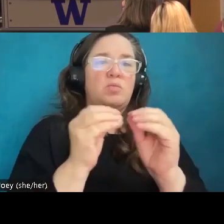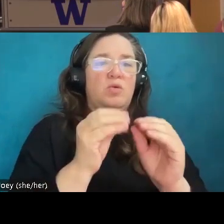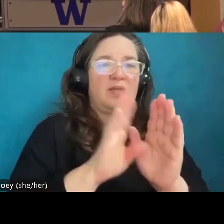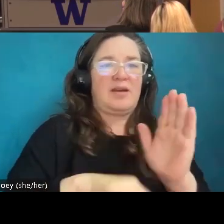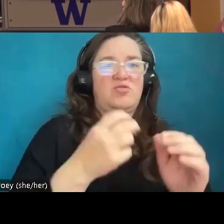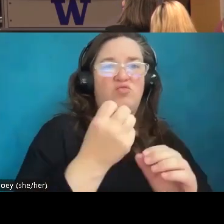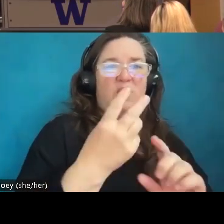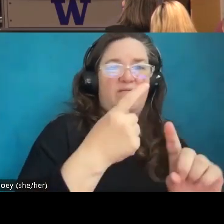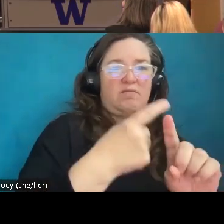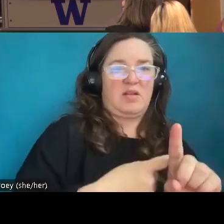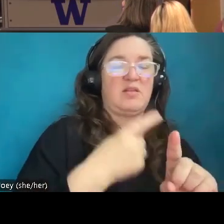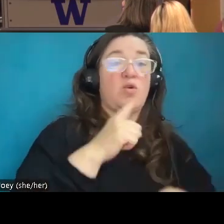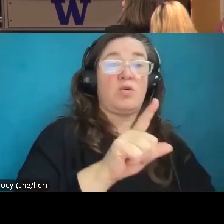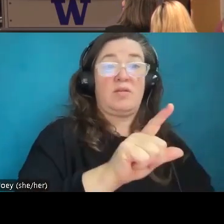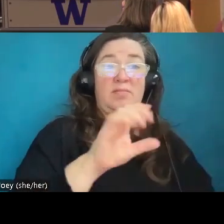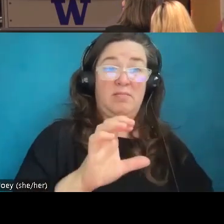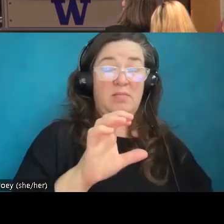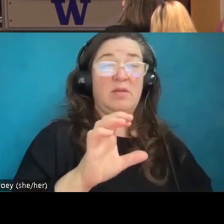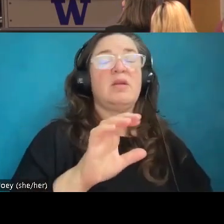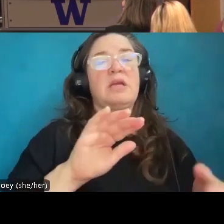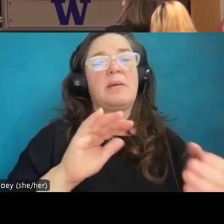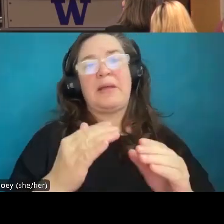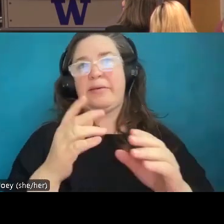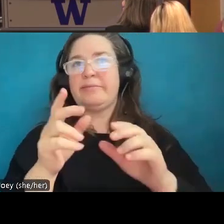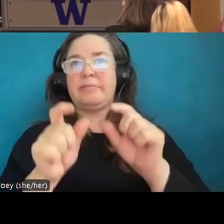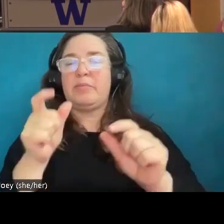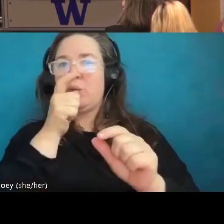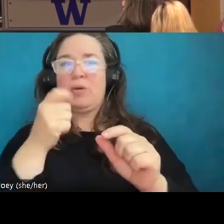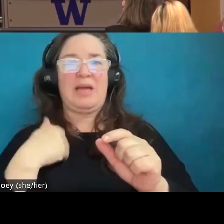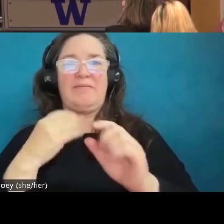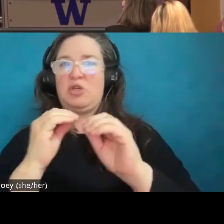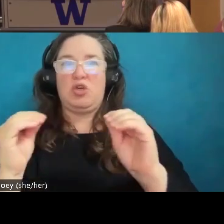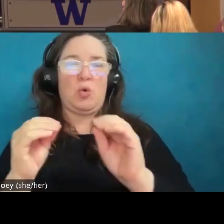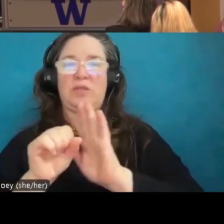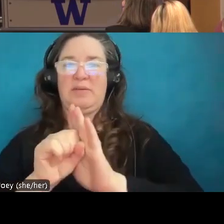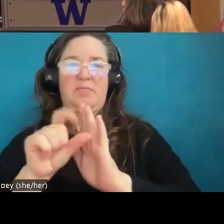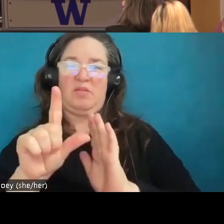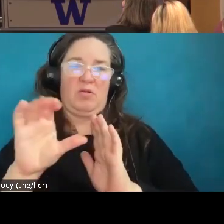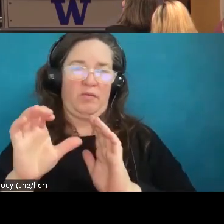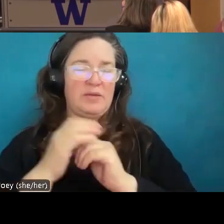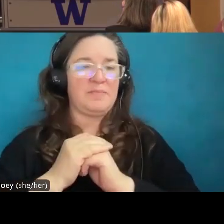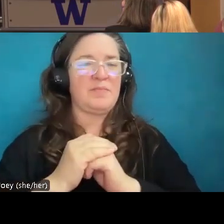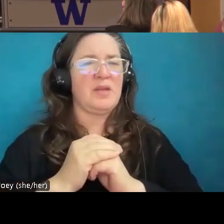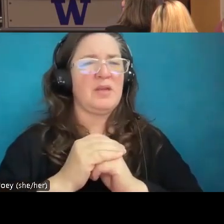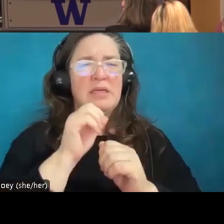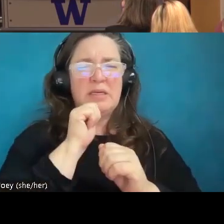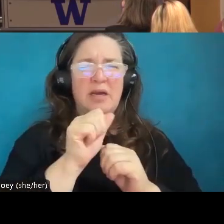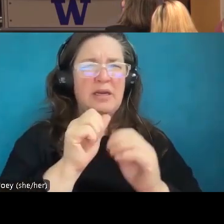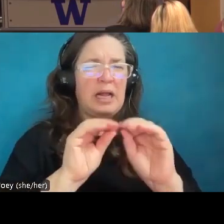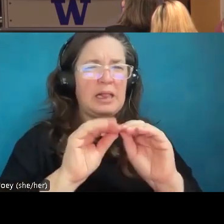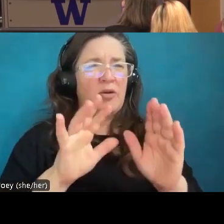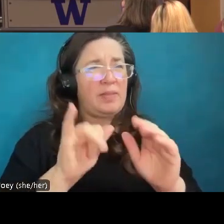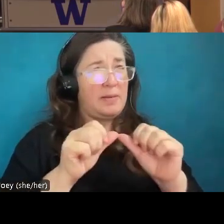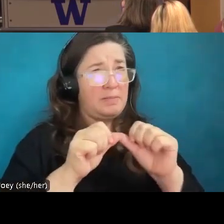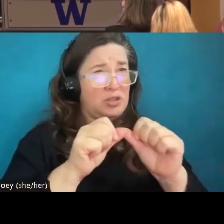that have no persistent symptoms. It's unclear if this is persistent replication or if this is just